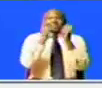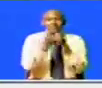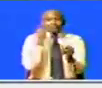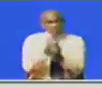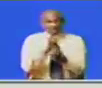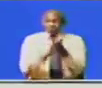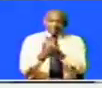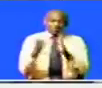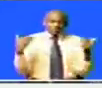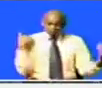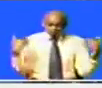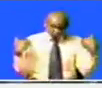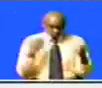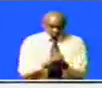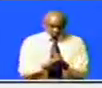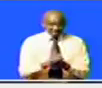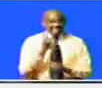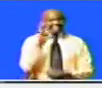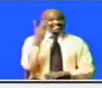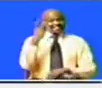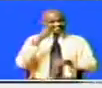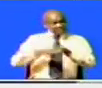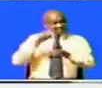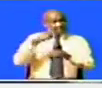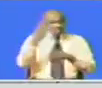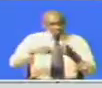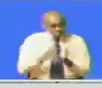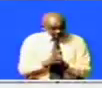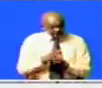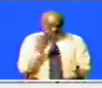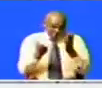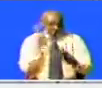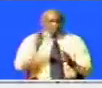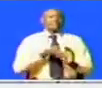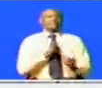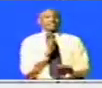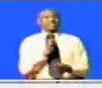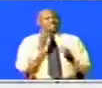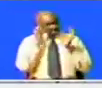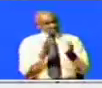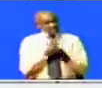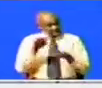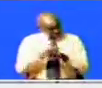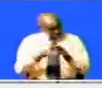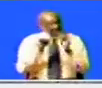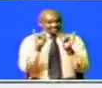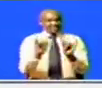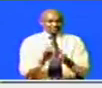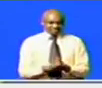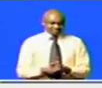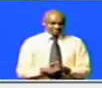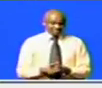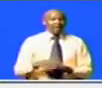without interference. For the second time, he hinted on a possible resignation should factors remain as they are.